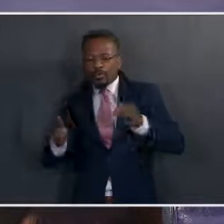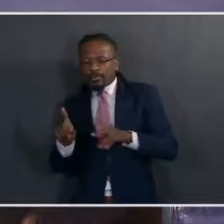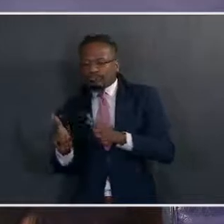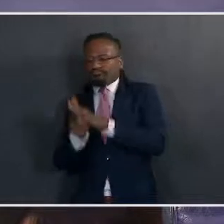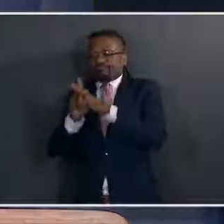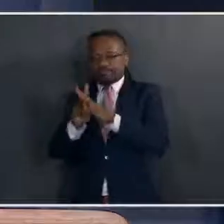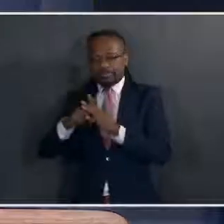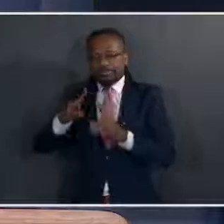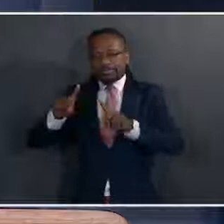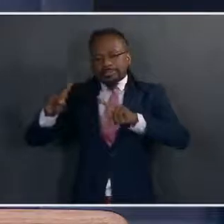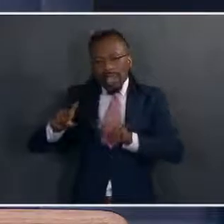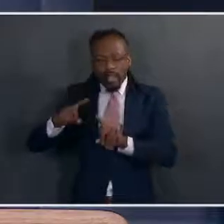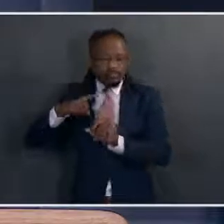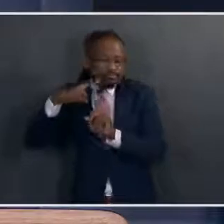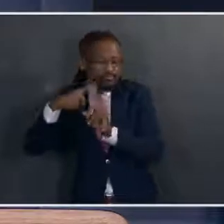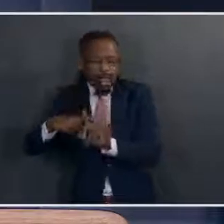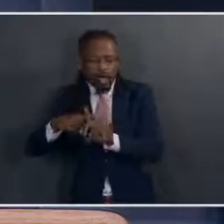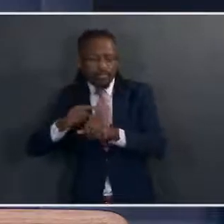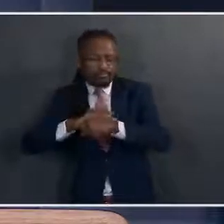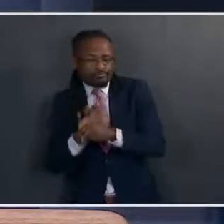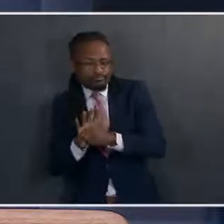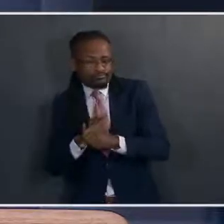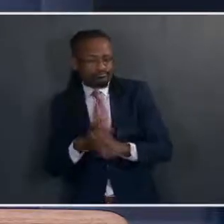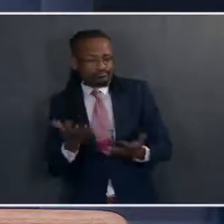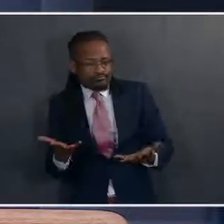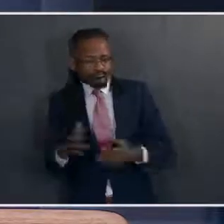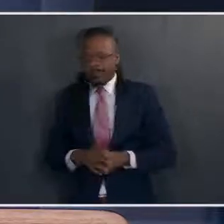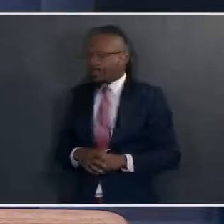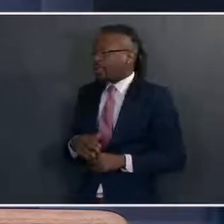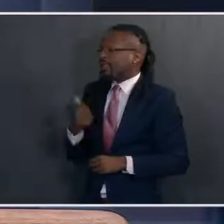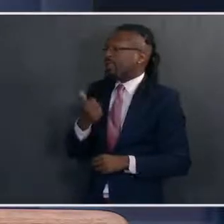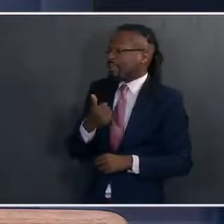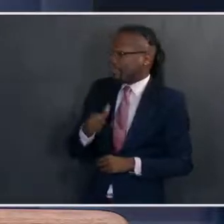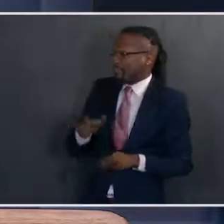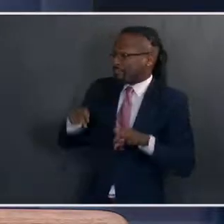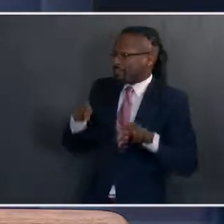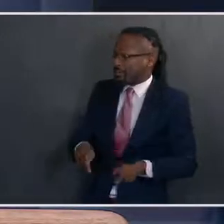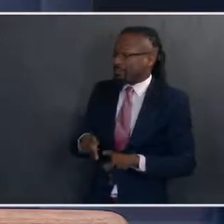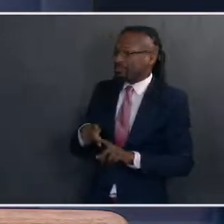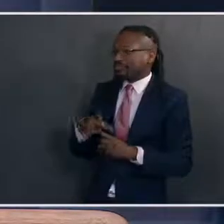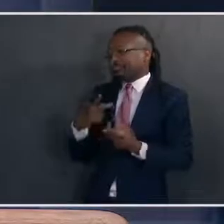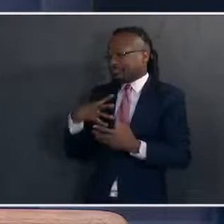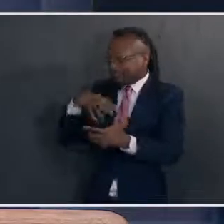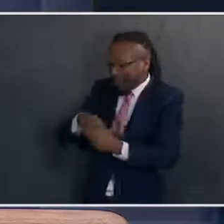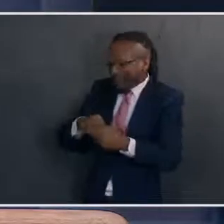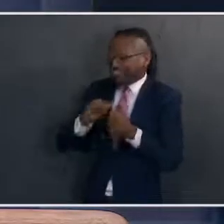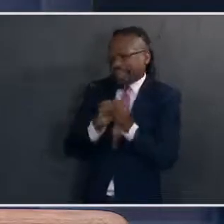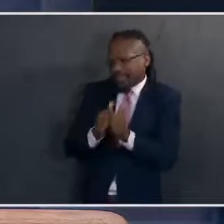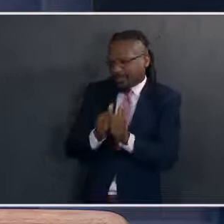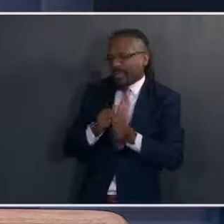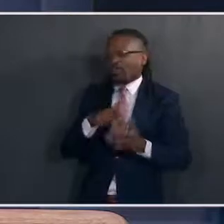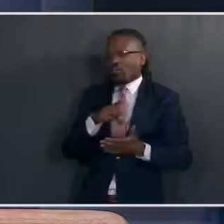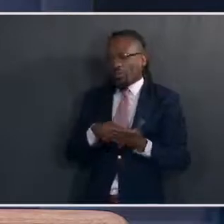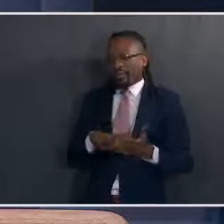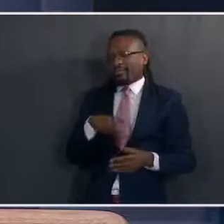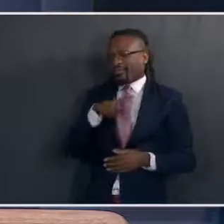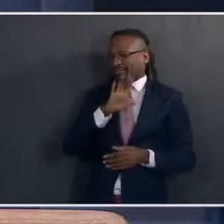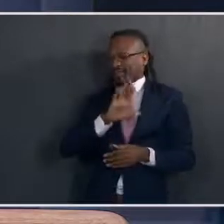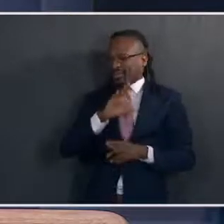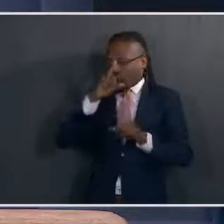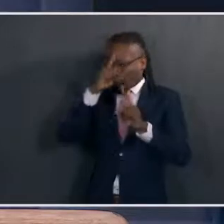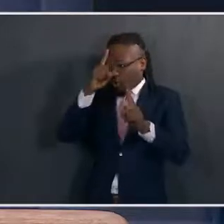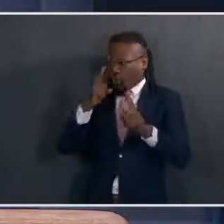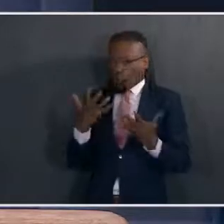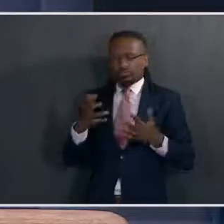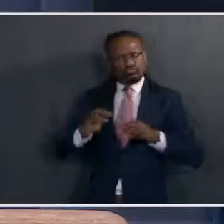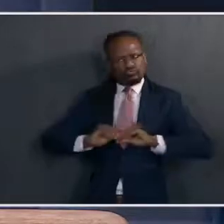officials? Sure. Well, if for anybody who covered the campaign, and I was not on the campaign, but what they tried to do was be very transparent about